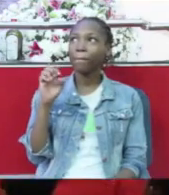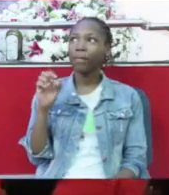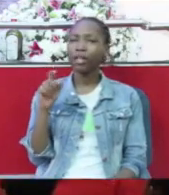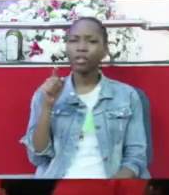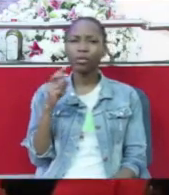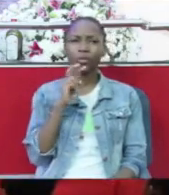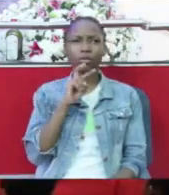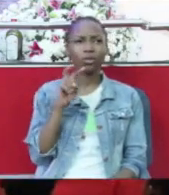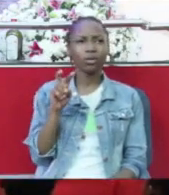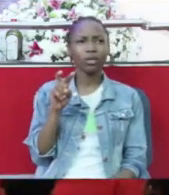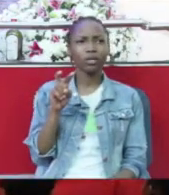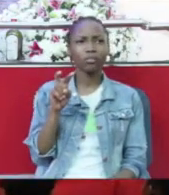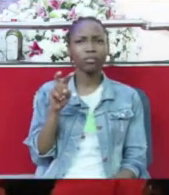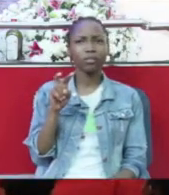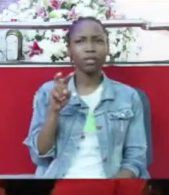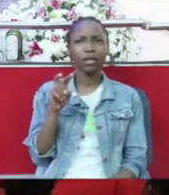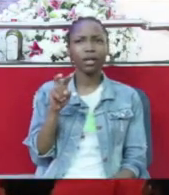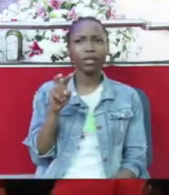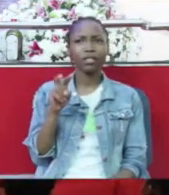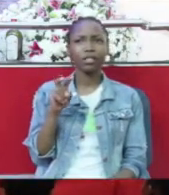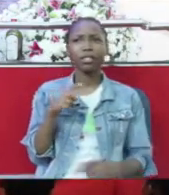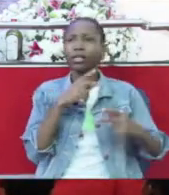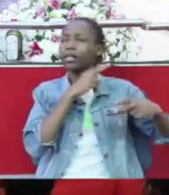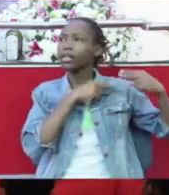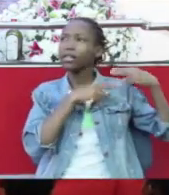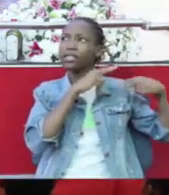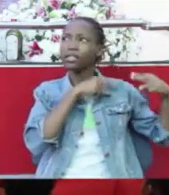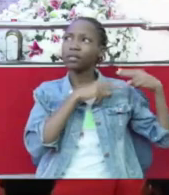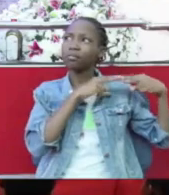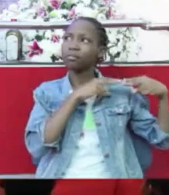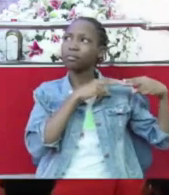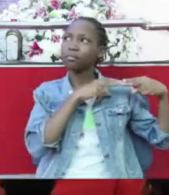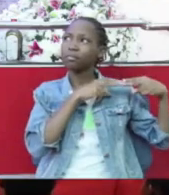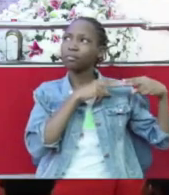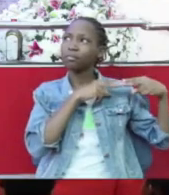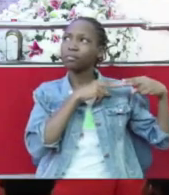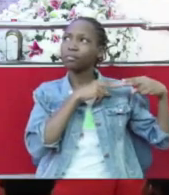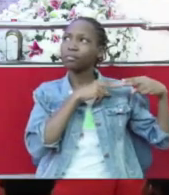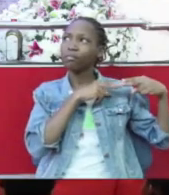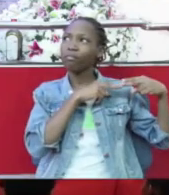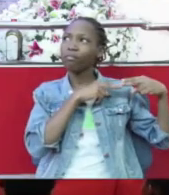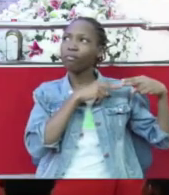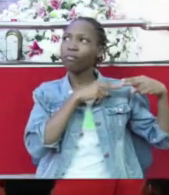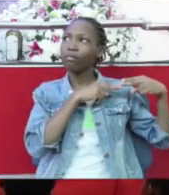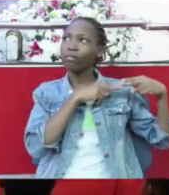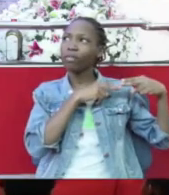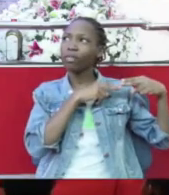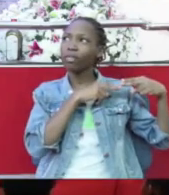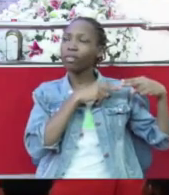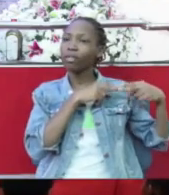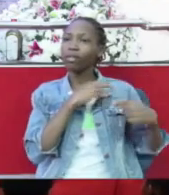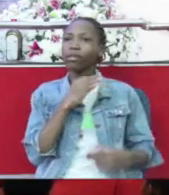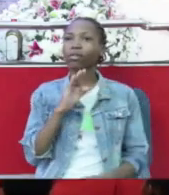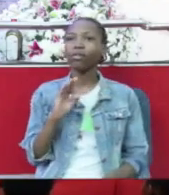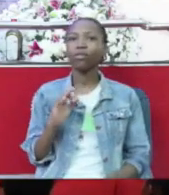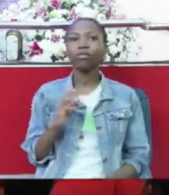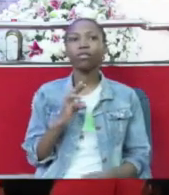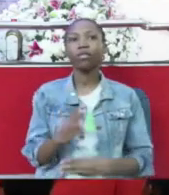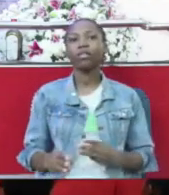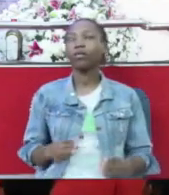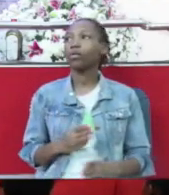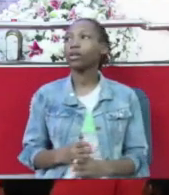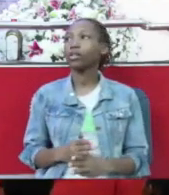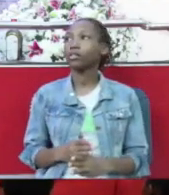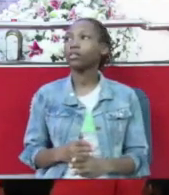If you look at history, let me give you a very rapid brief history of the world, okay? A brief history of the world from a Christian perspective. Katika mtazamo wa